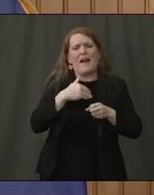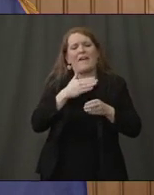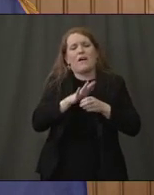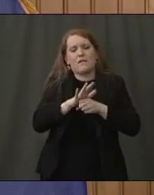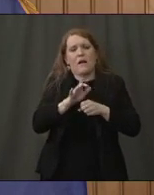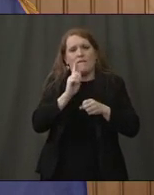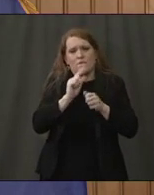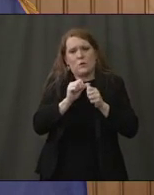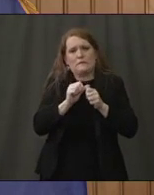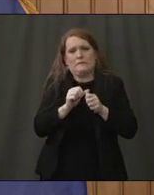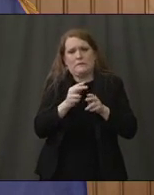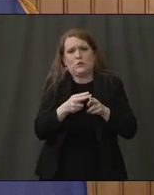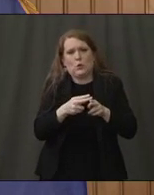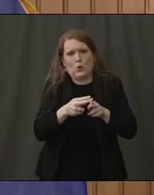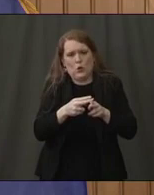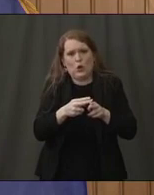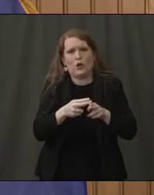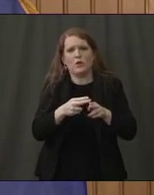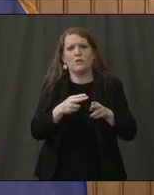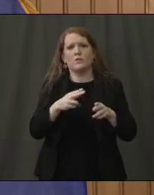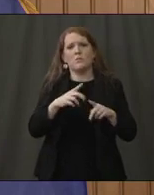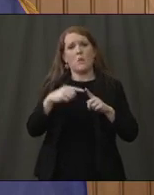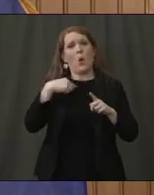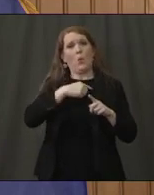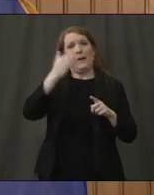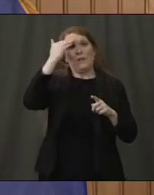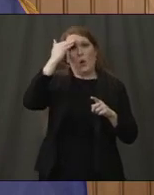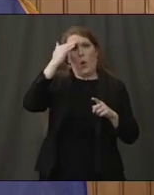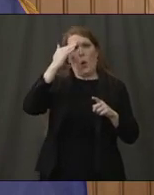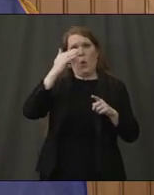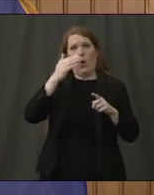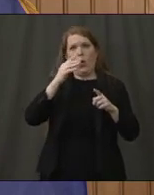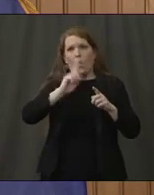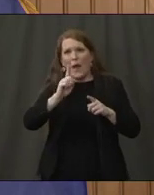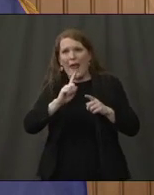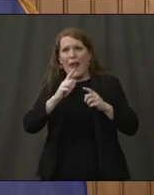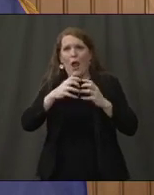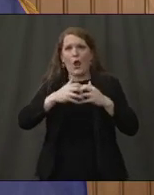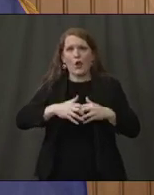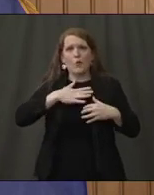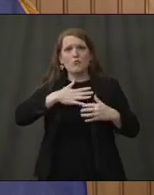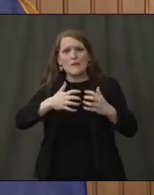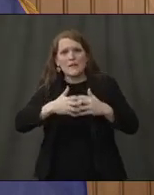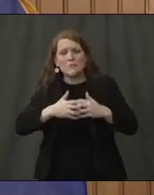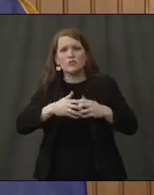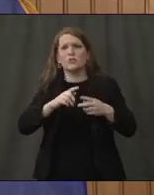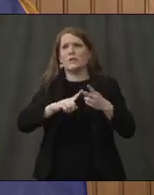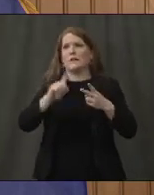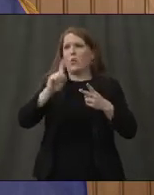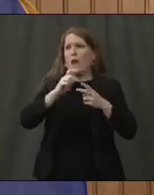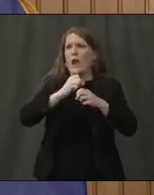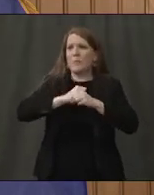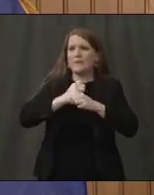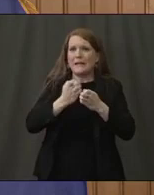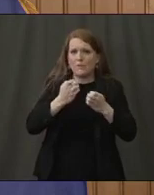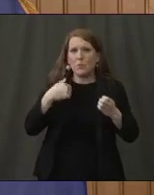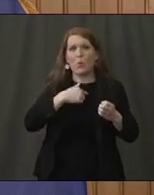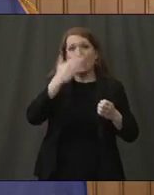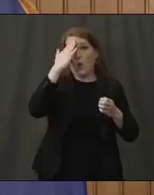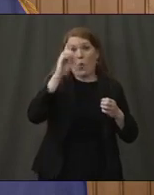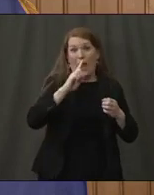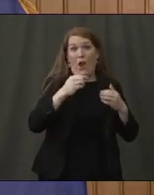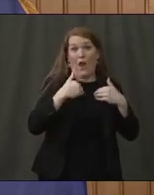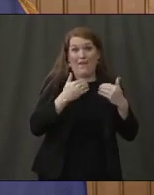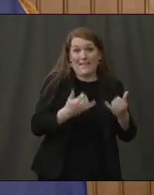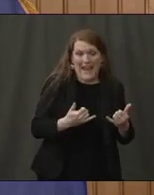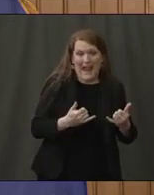good accounting of where the PPE is, where the ventilators are, where they're needed. So our hospital system is working as